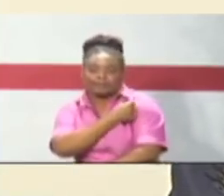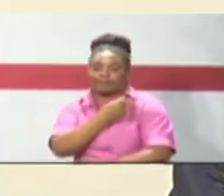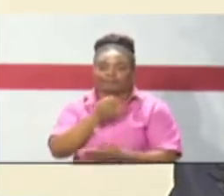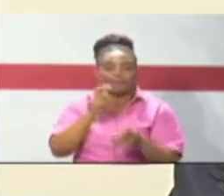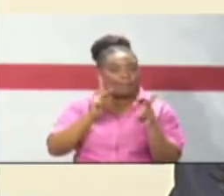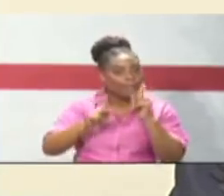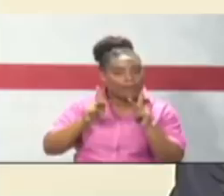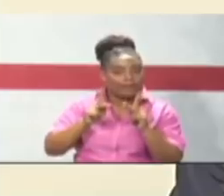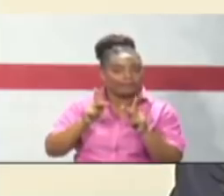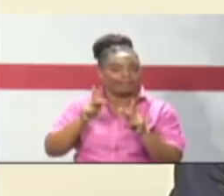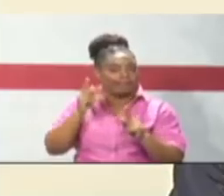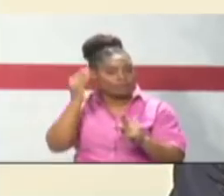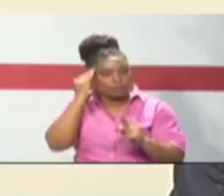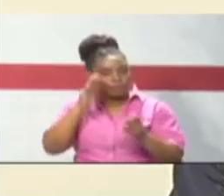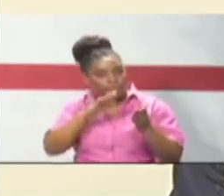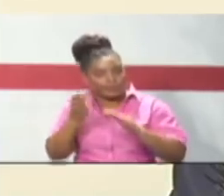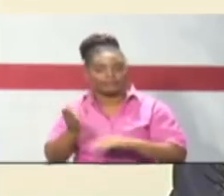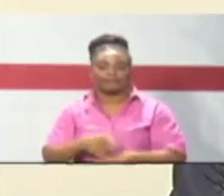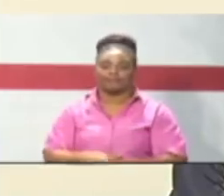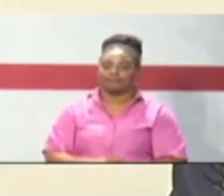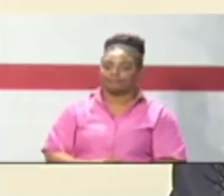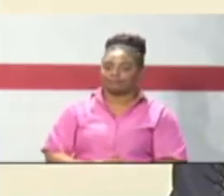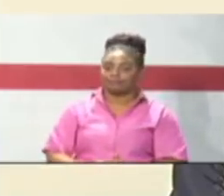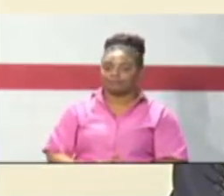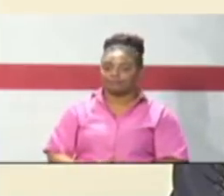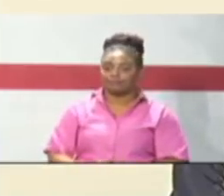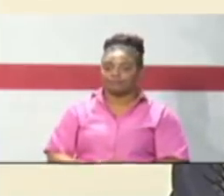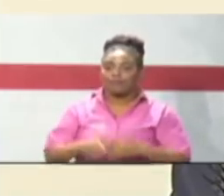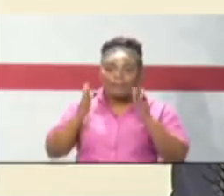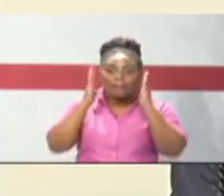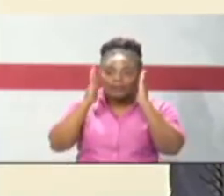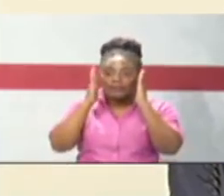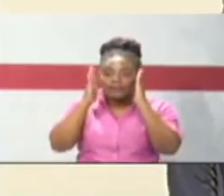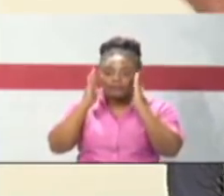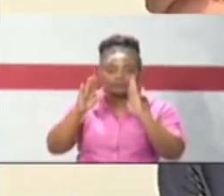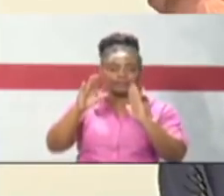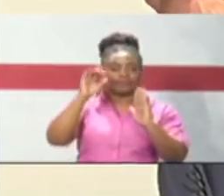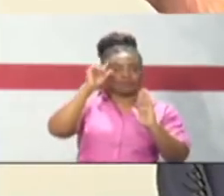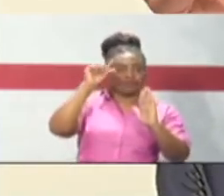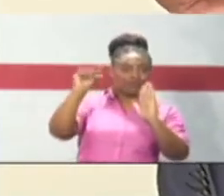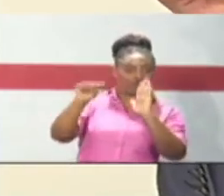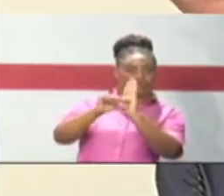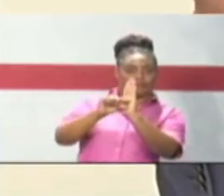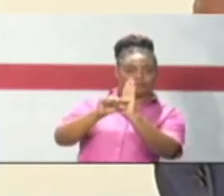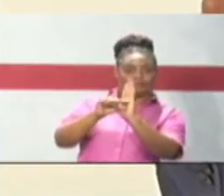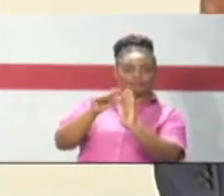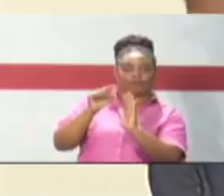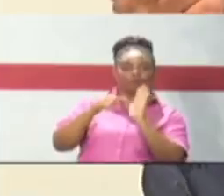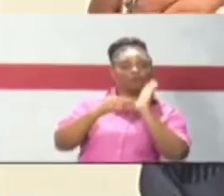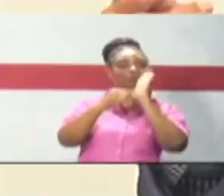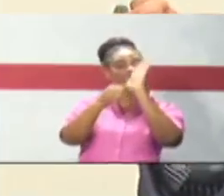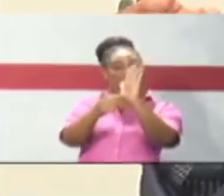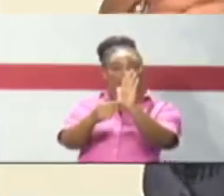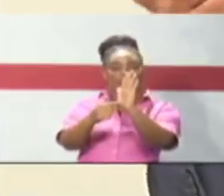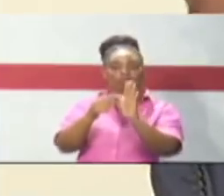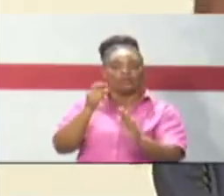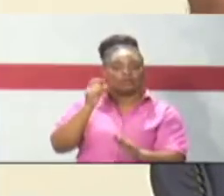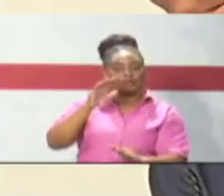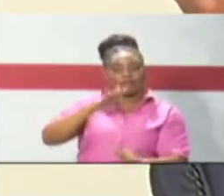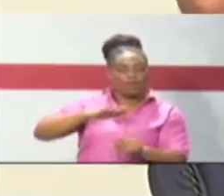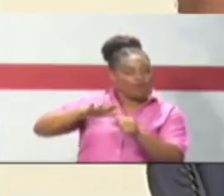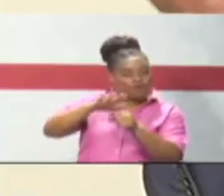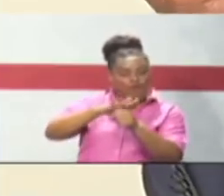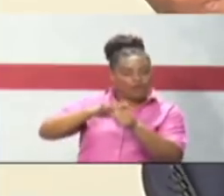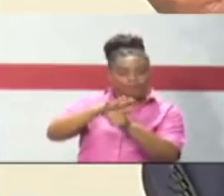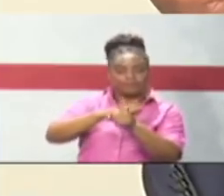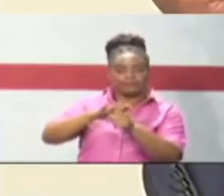We look at the charts that Roshan Sriram Singh will present. So there is no one magic number